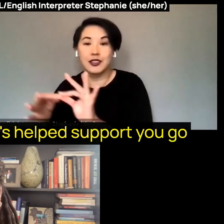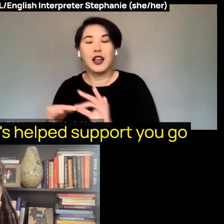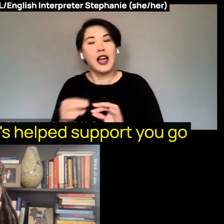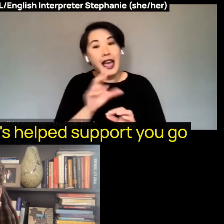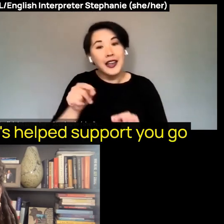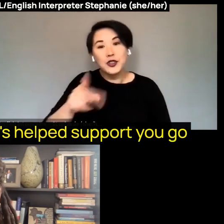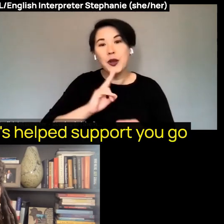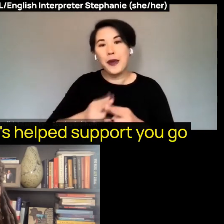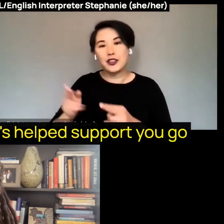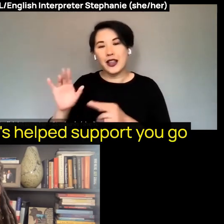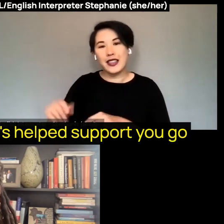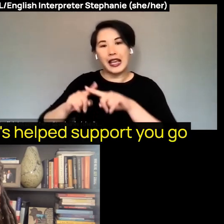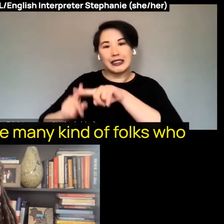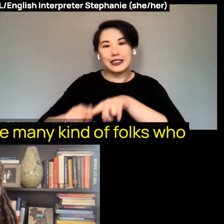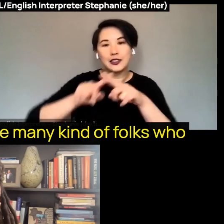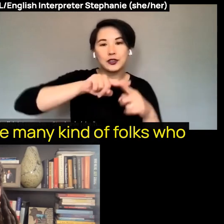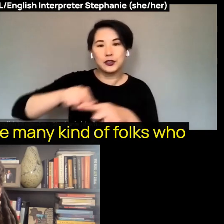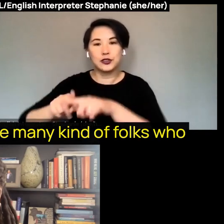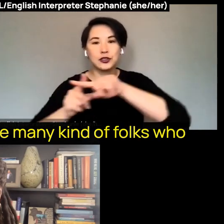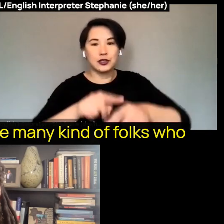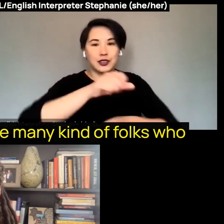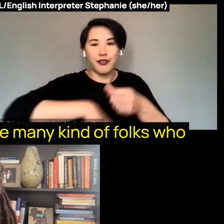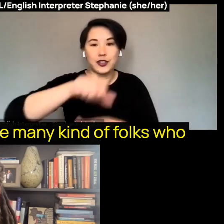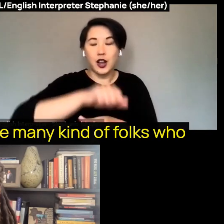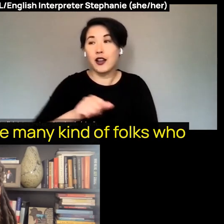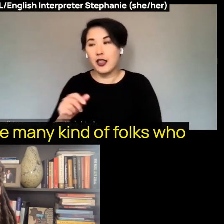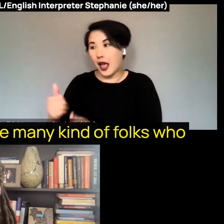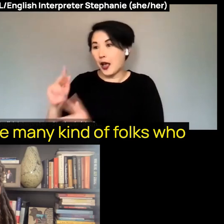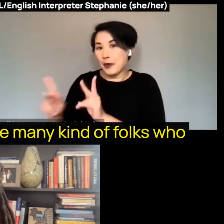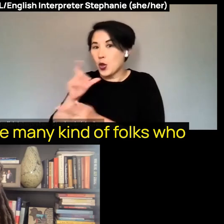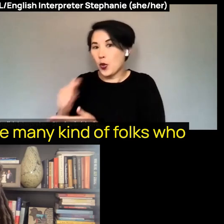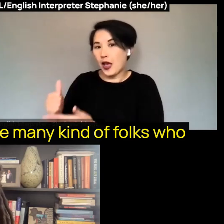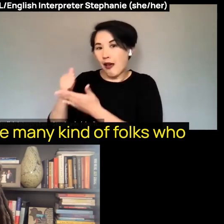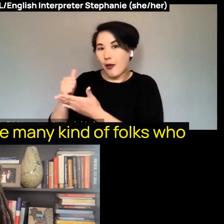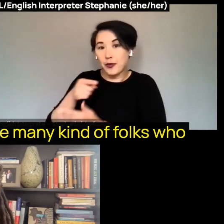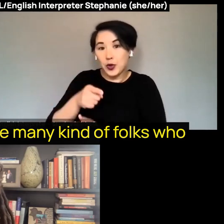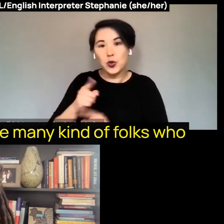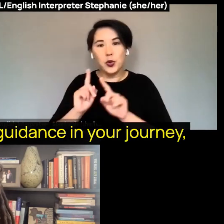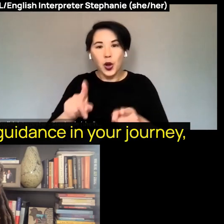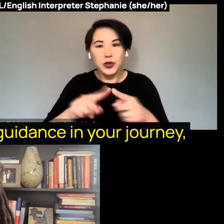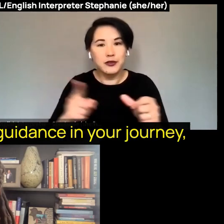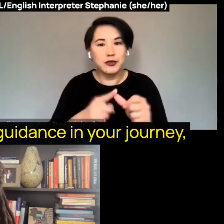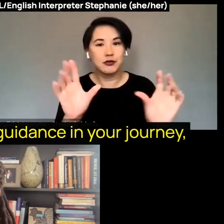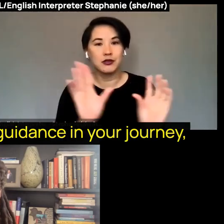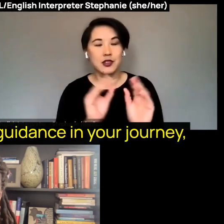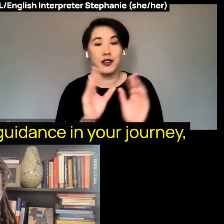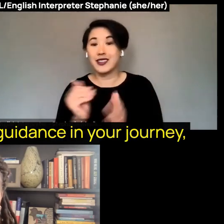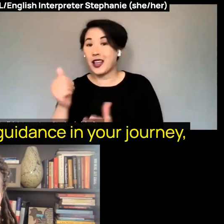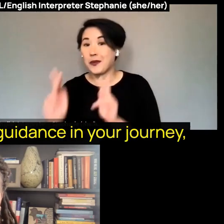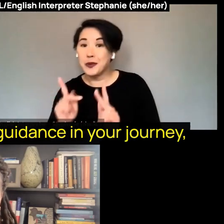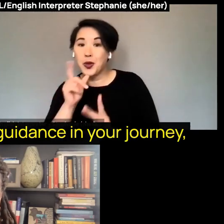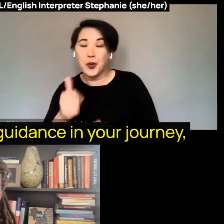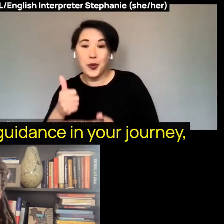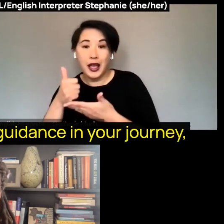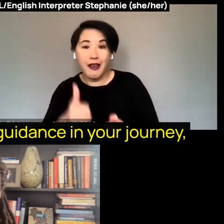you know, from the folks that helped support you go to that first conference to the many kind of folks who helped to provide support and guidance